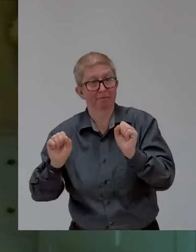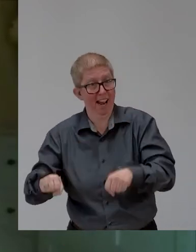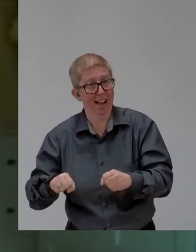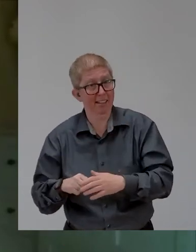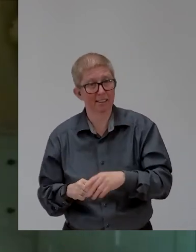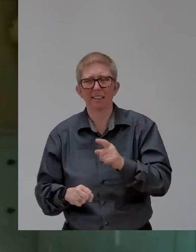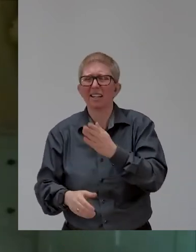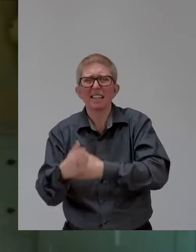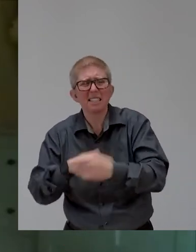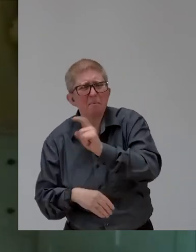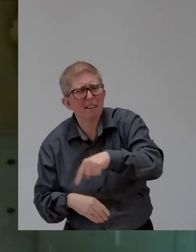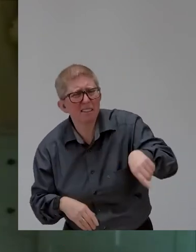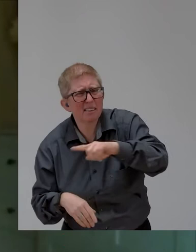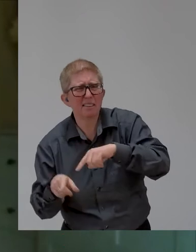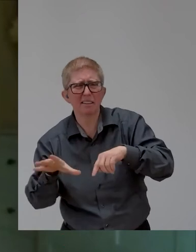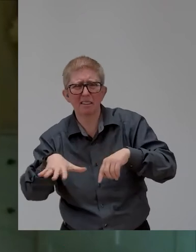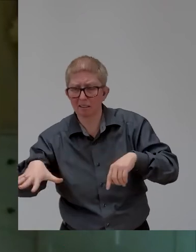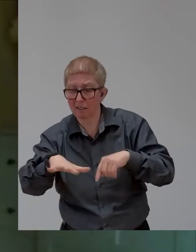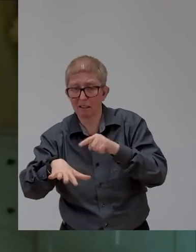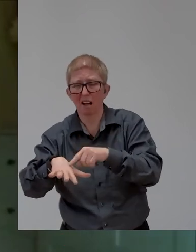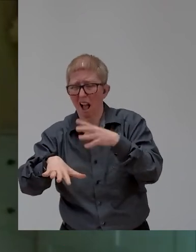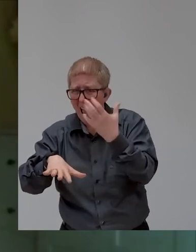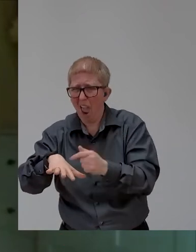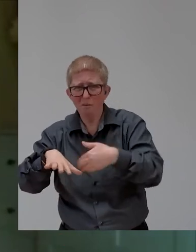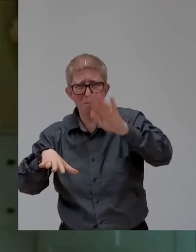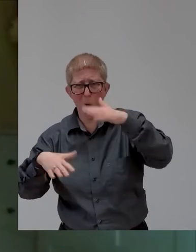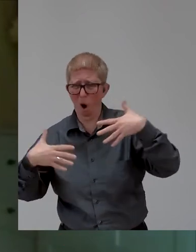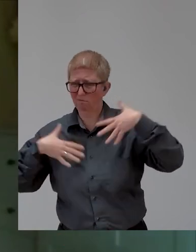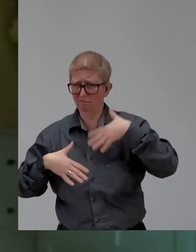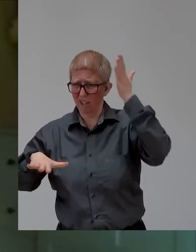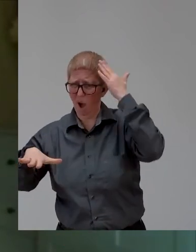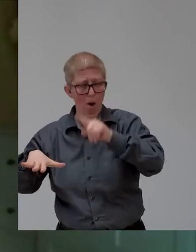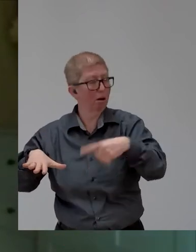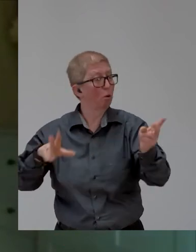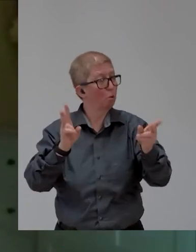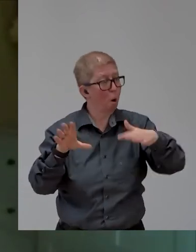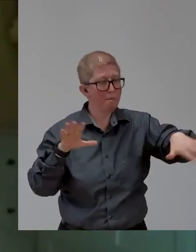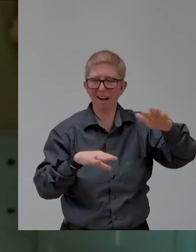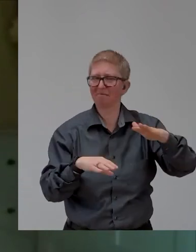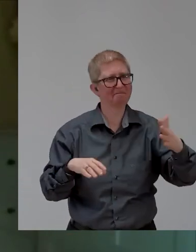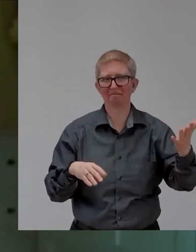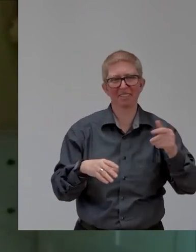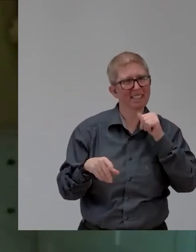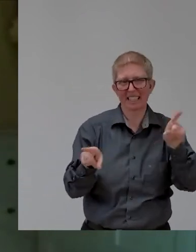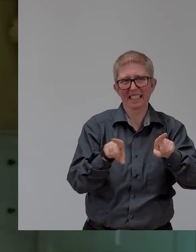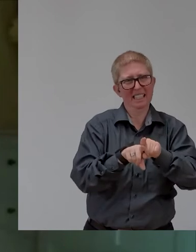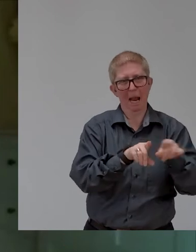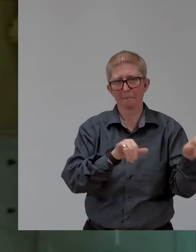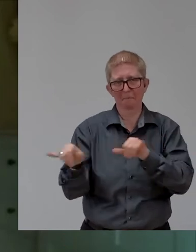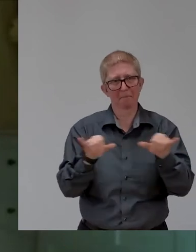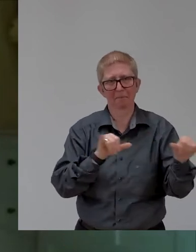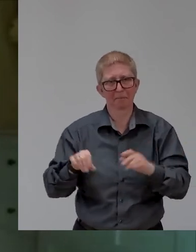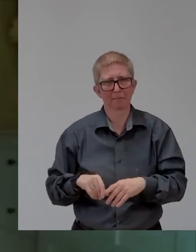made even more ridiculous because I think they probably look at it in the wrong way. They look at the issues and the